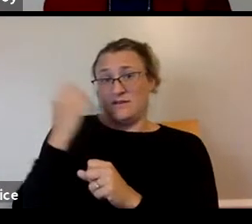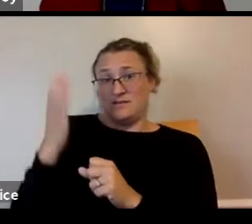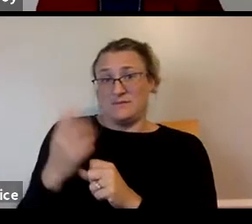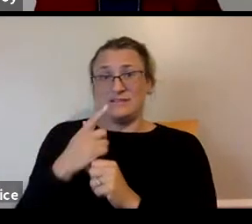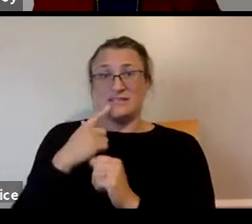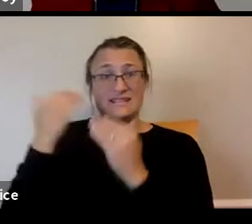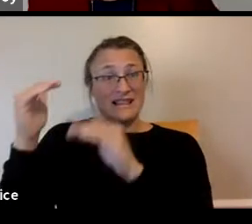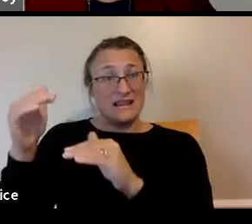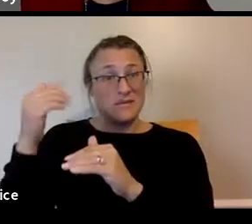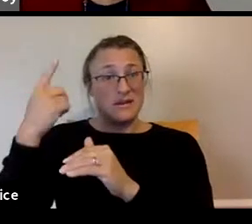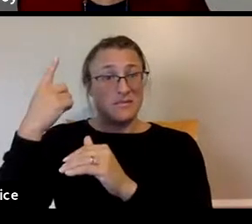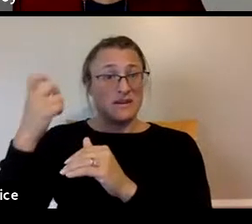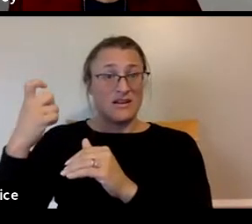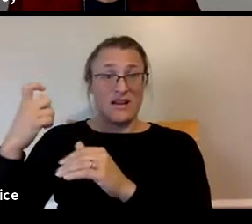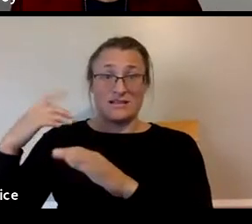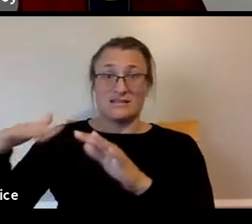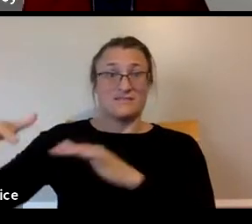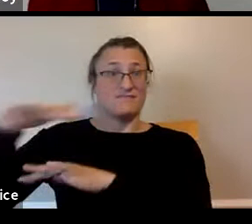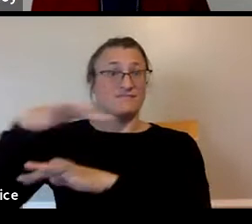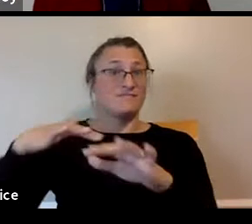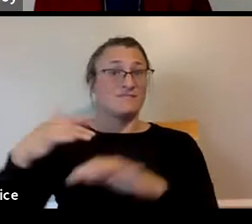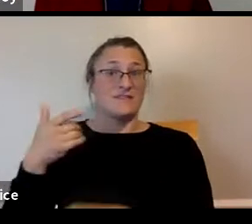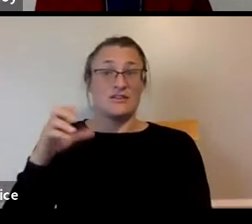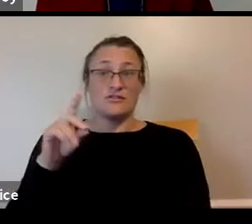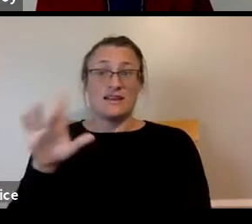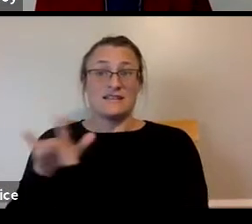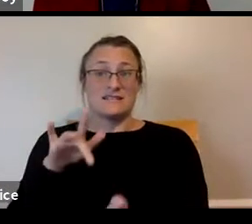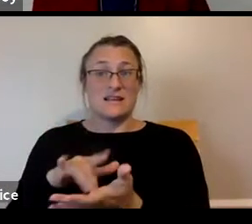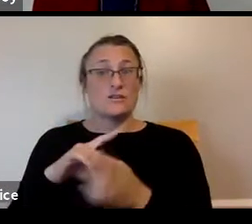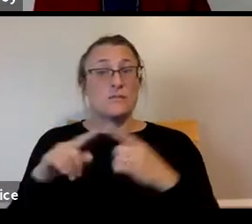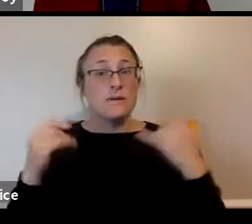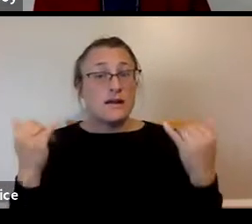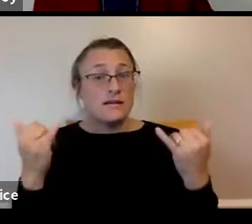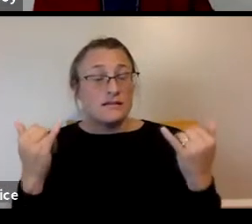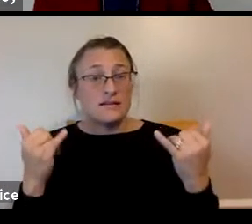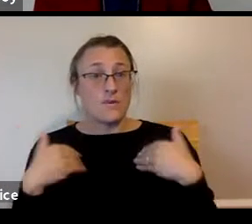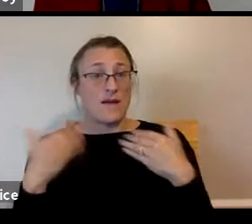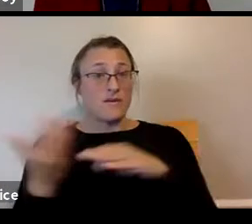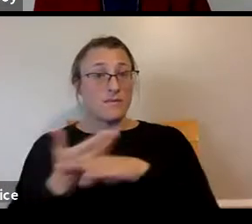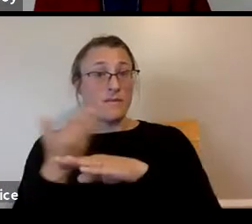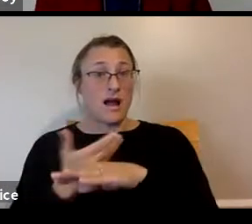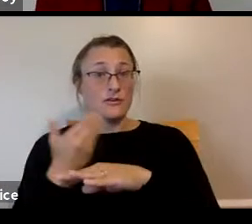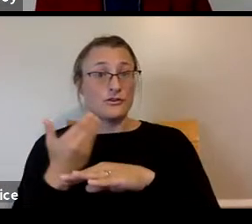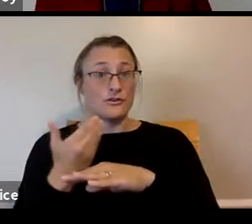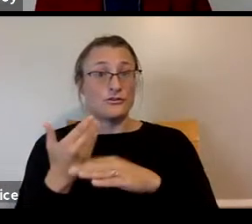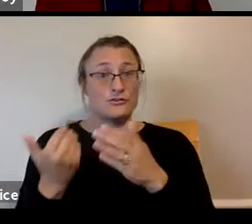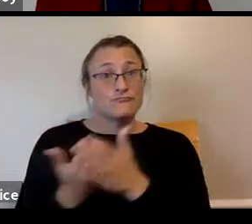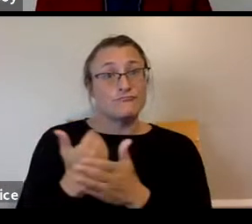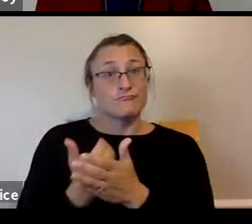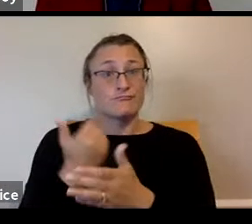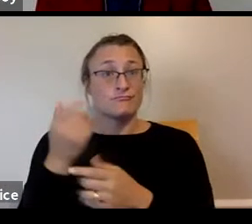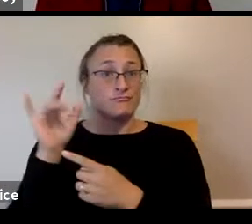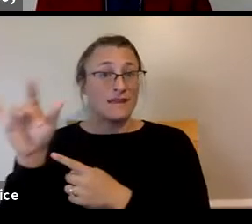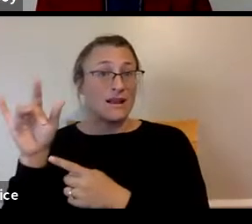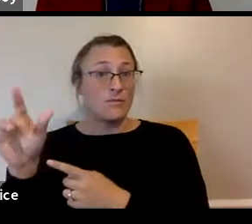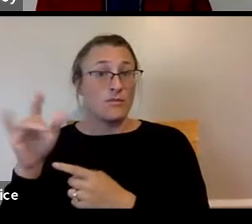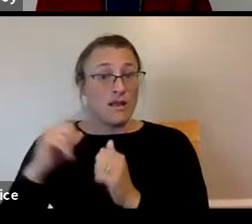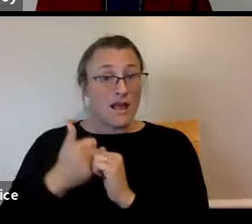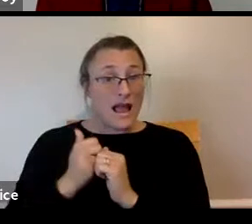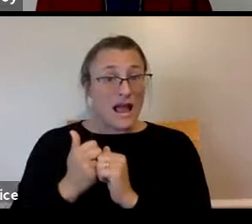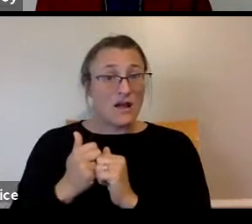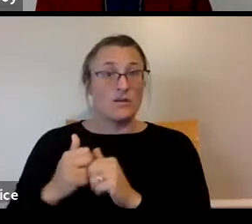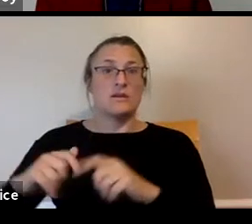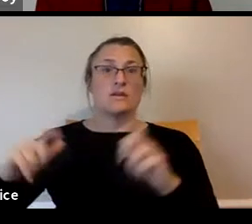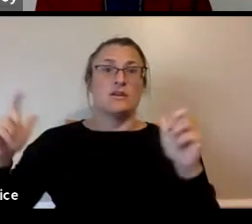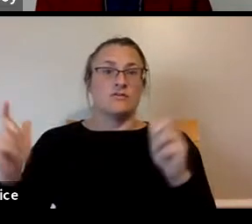because it's bounded by the Bowery Bay and Grand Central. But we now have a modern airport And they have done this by reducing the space for parking